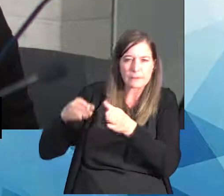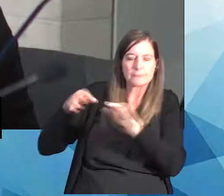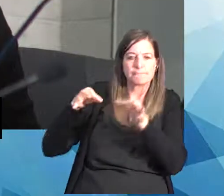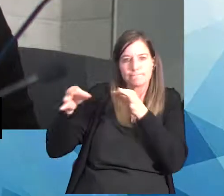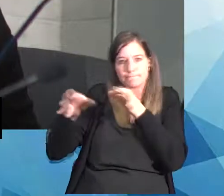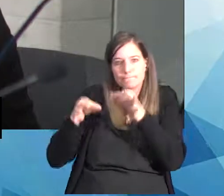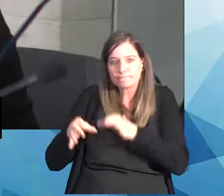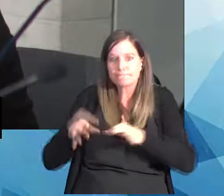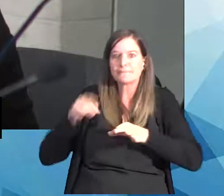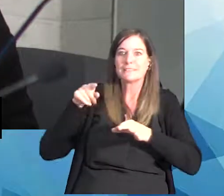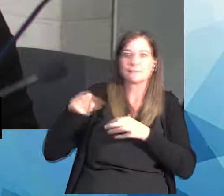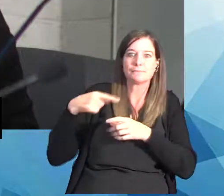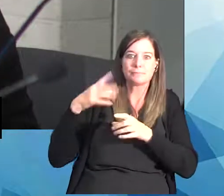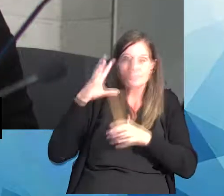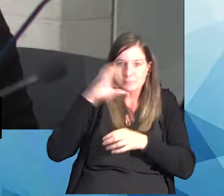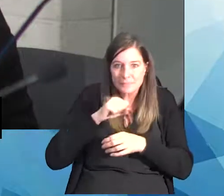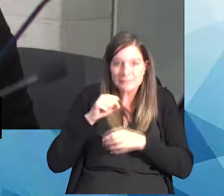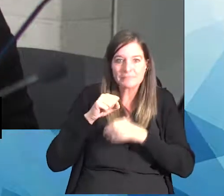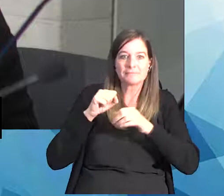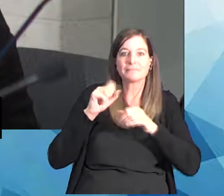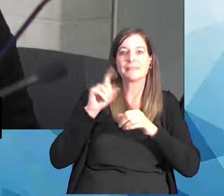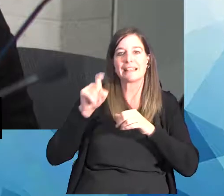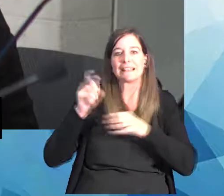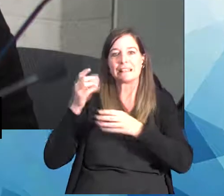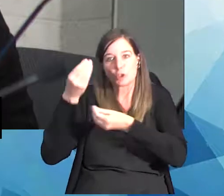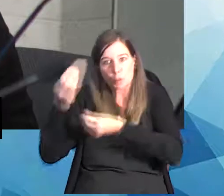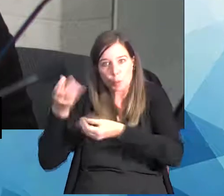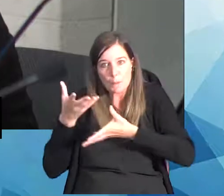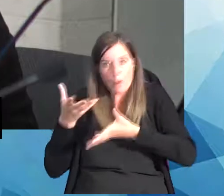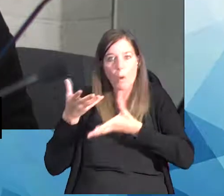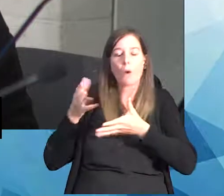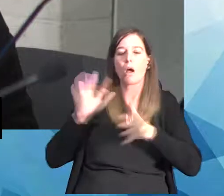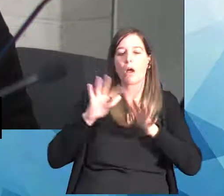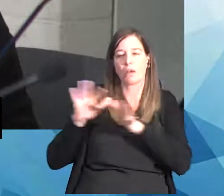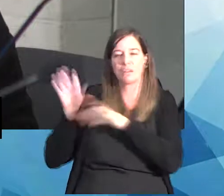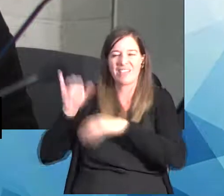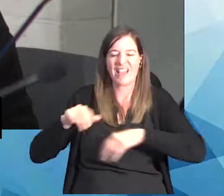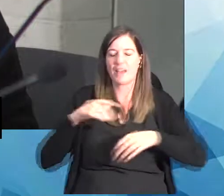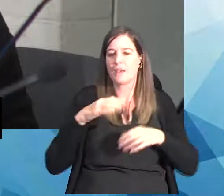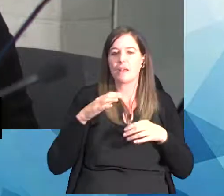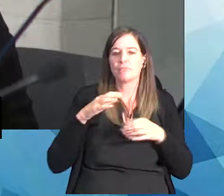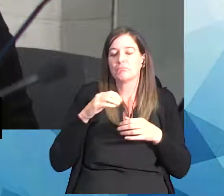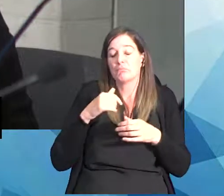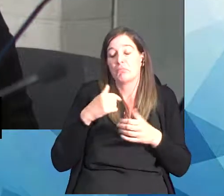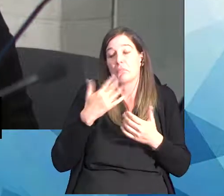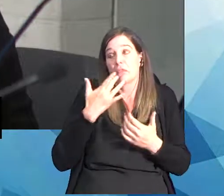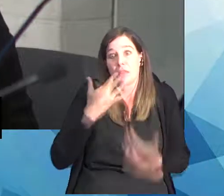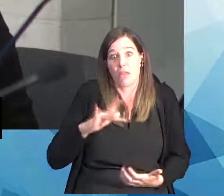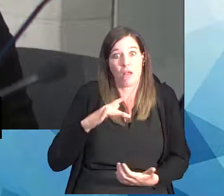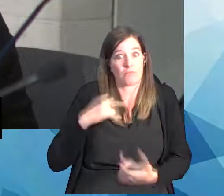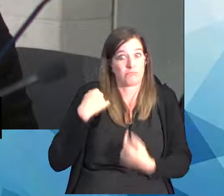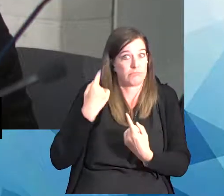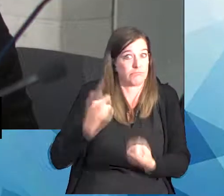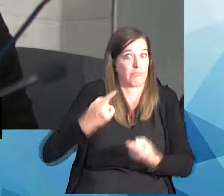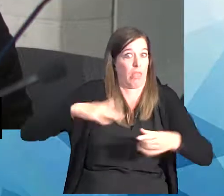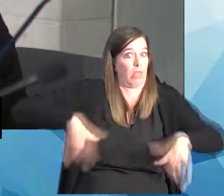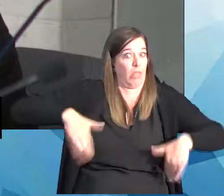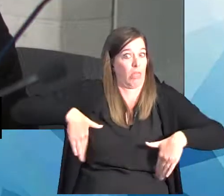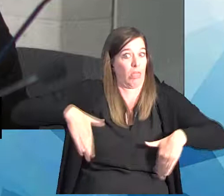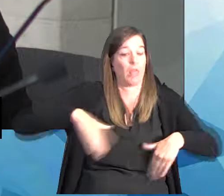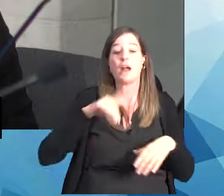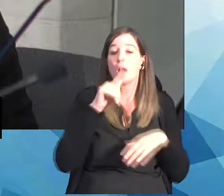this communication. Fortunately, that I haven't had to do that again. I don't think the predecessors that have served with